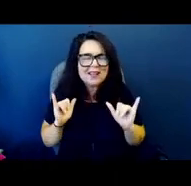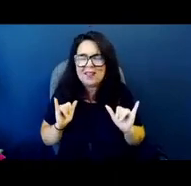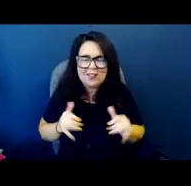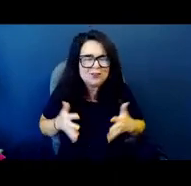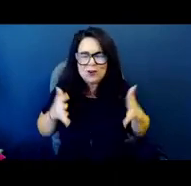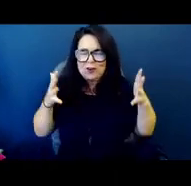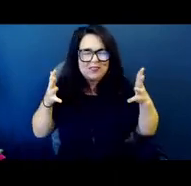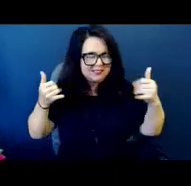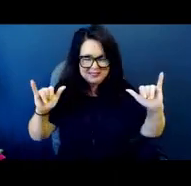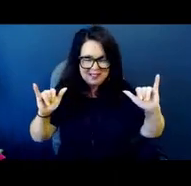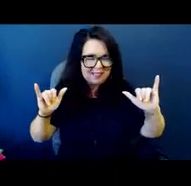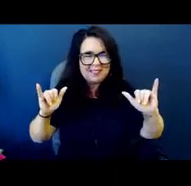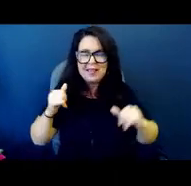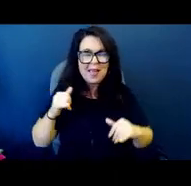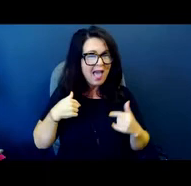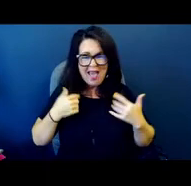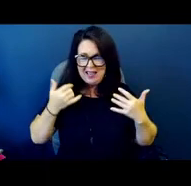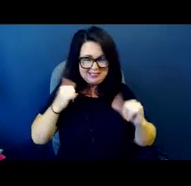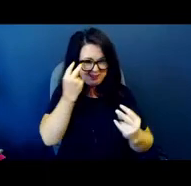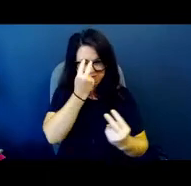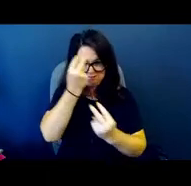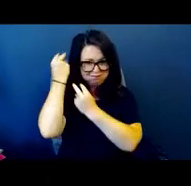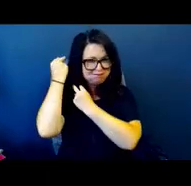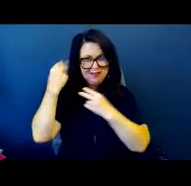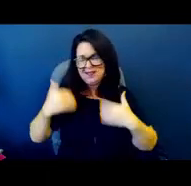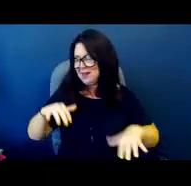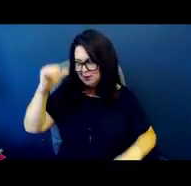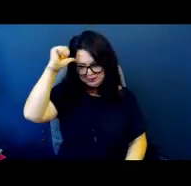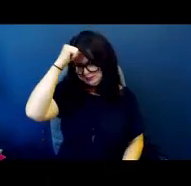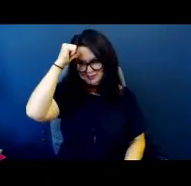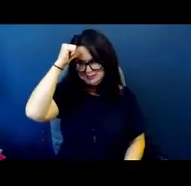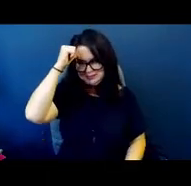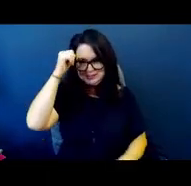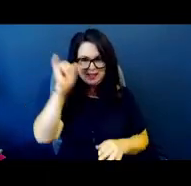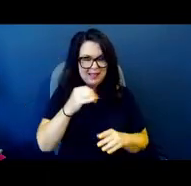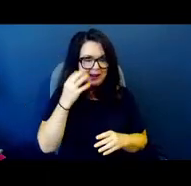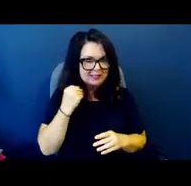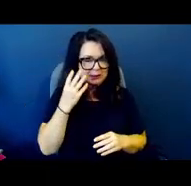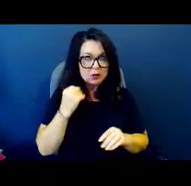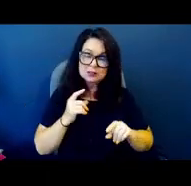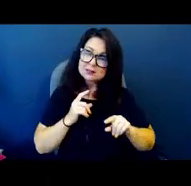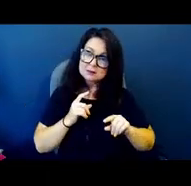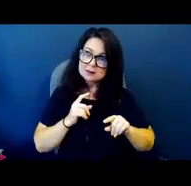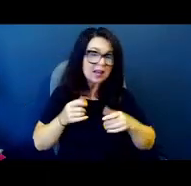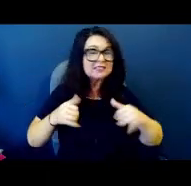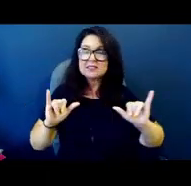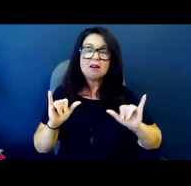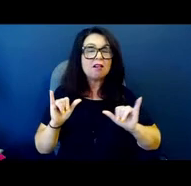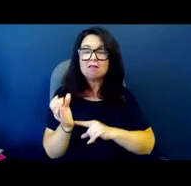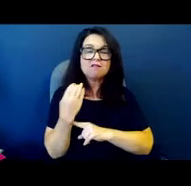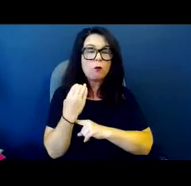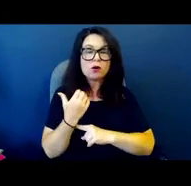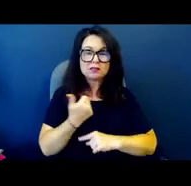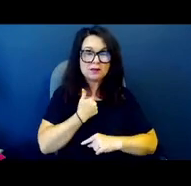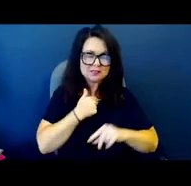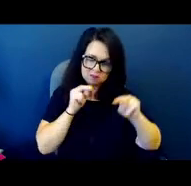I remember what it was like, but I force myself to watch it sometimes just